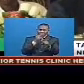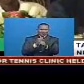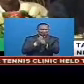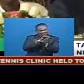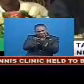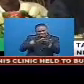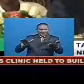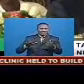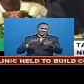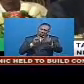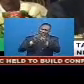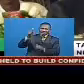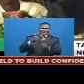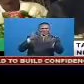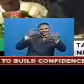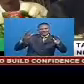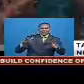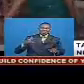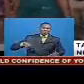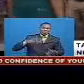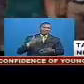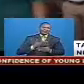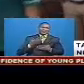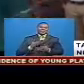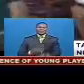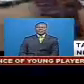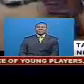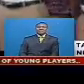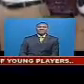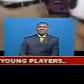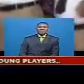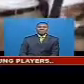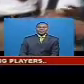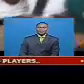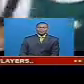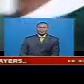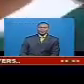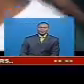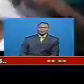3 years, clear it, and we will all be happy.